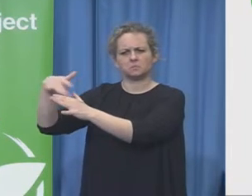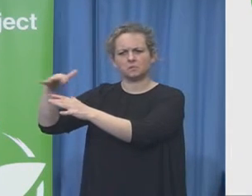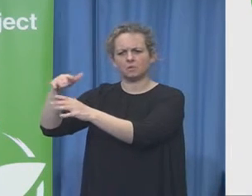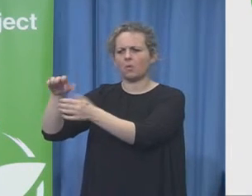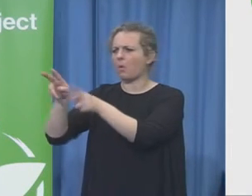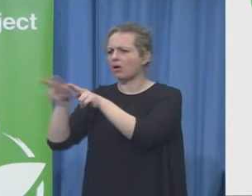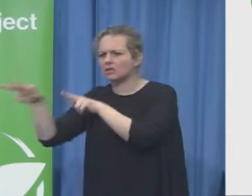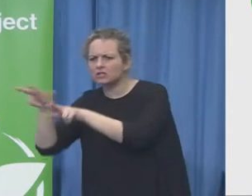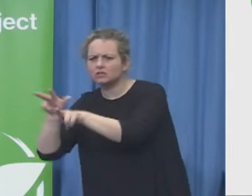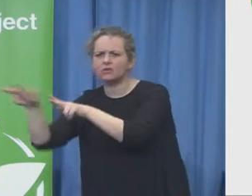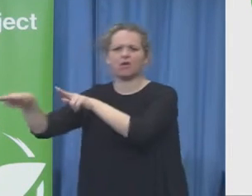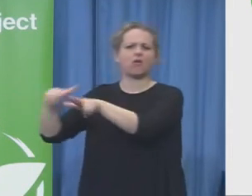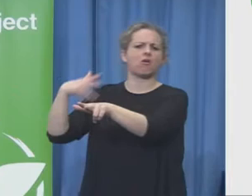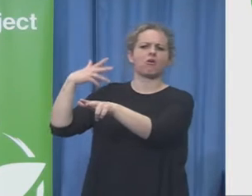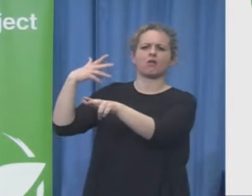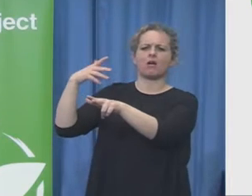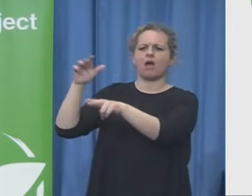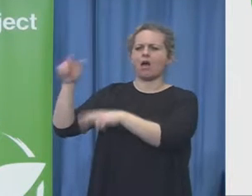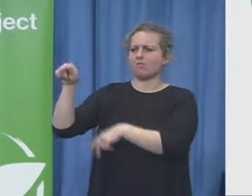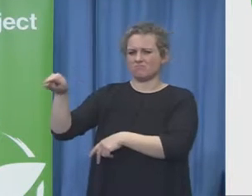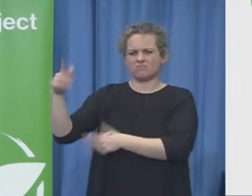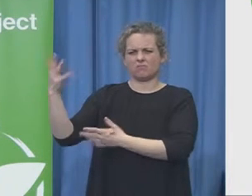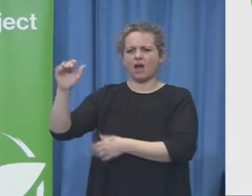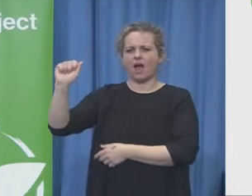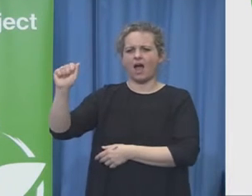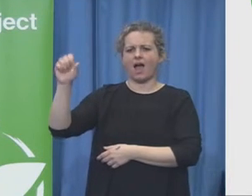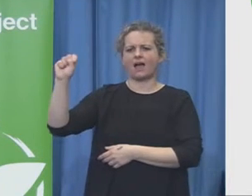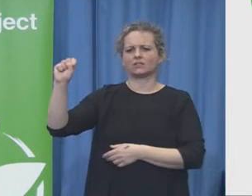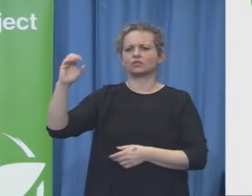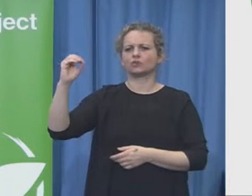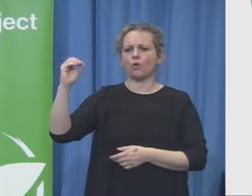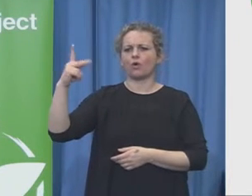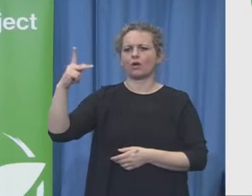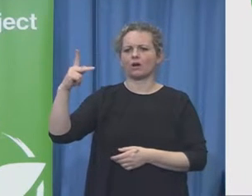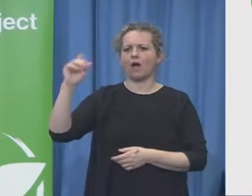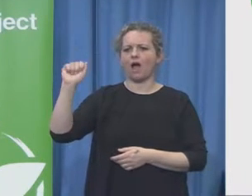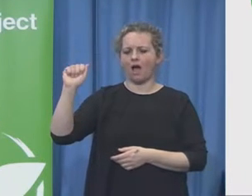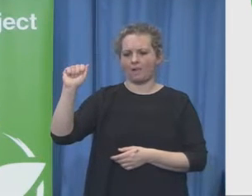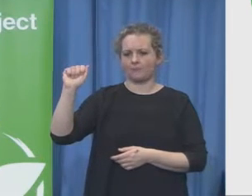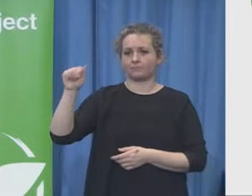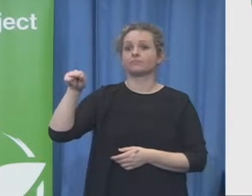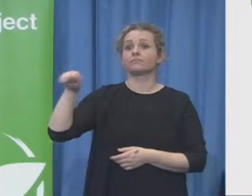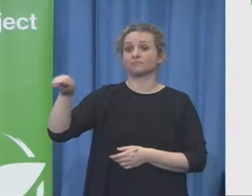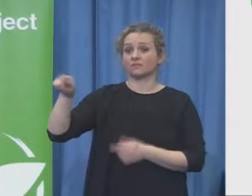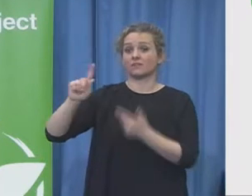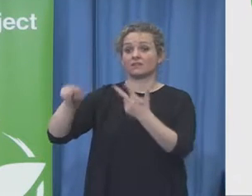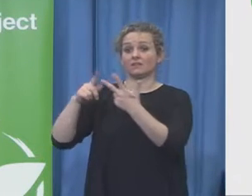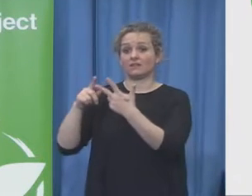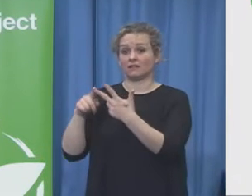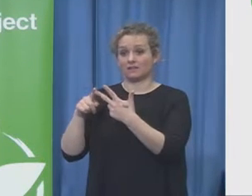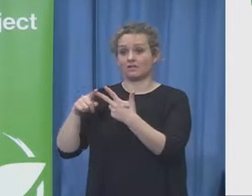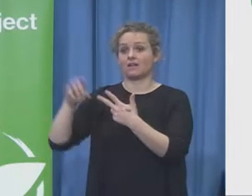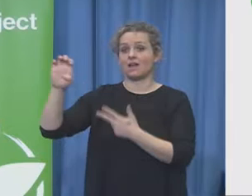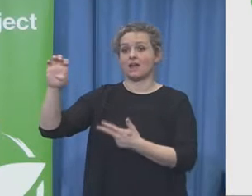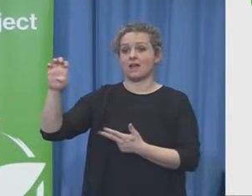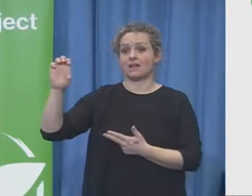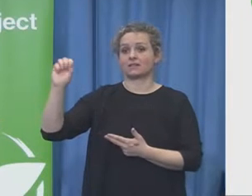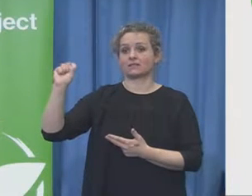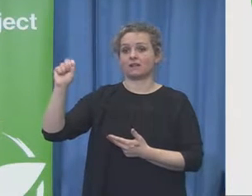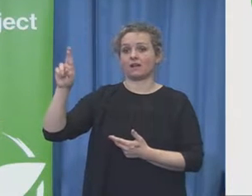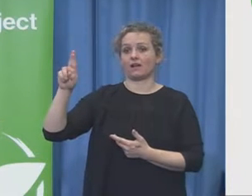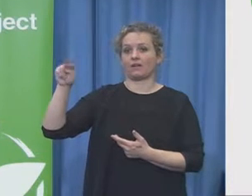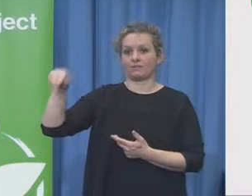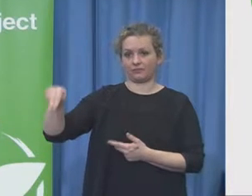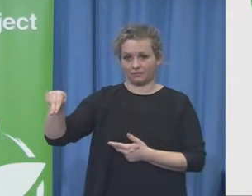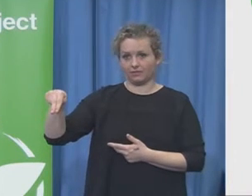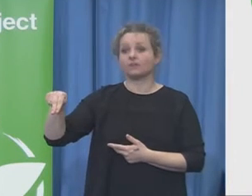These institutions together look at how they can support